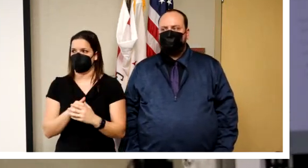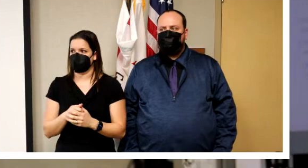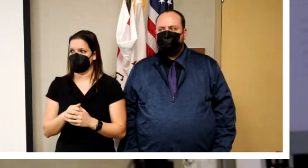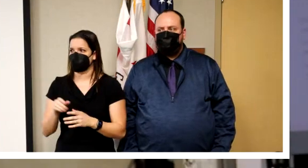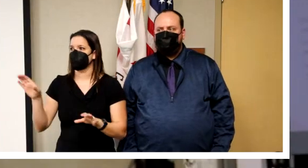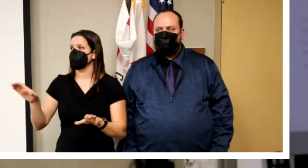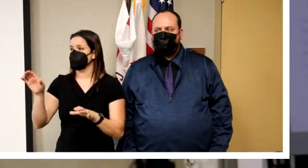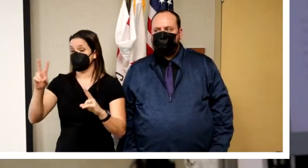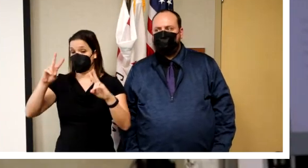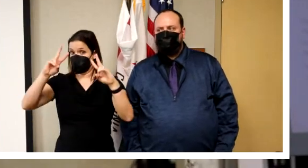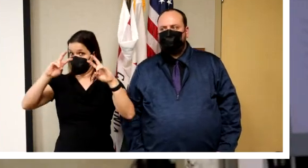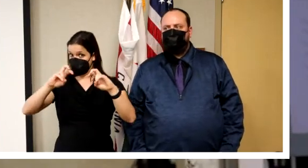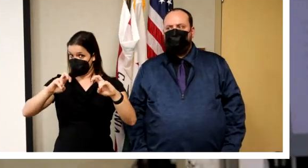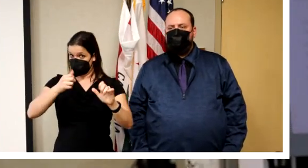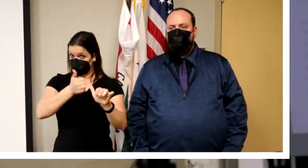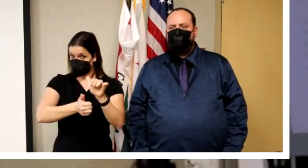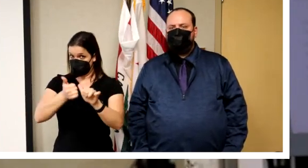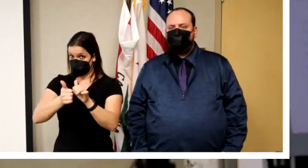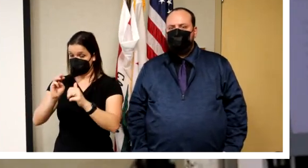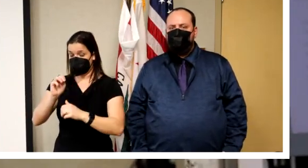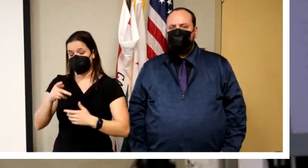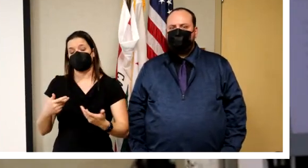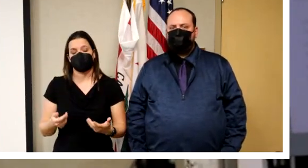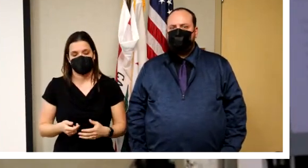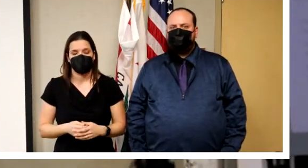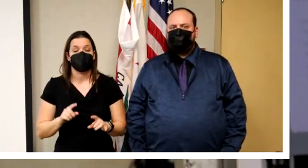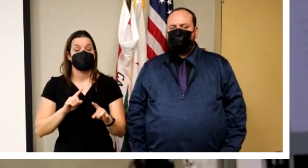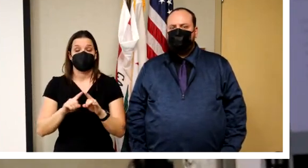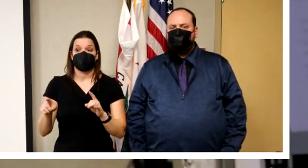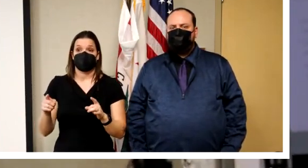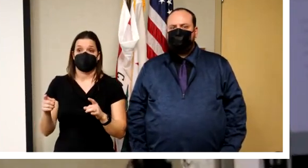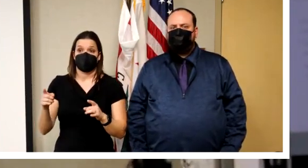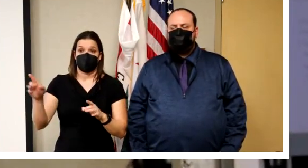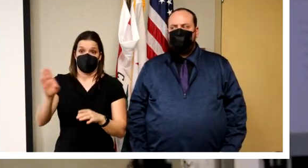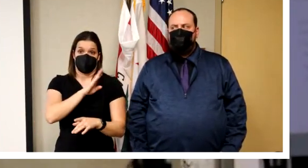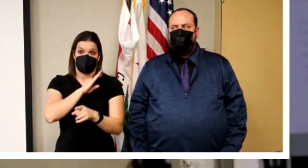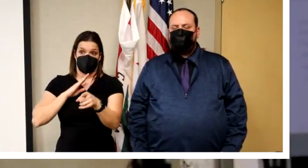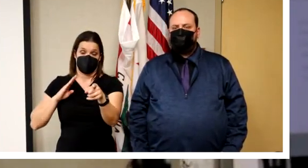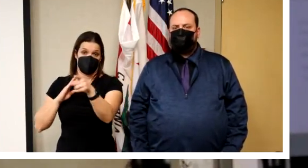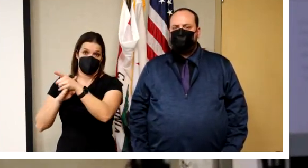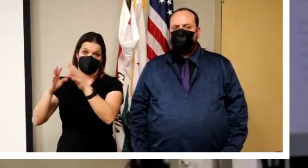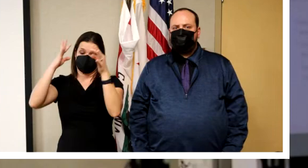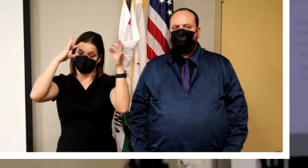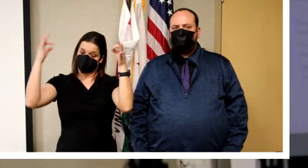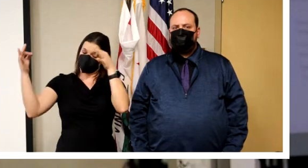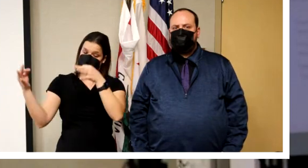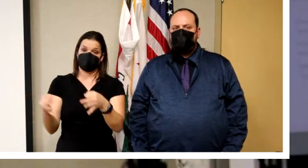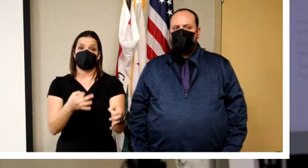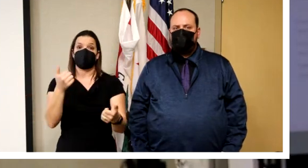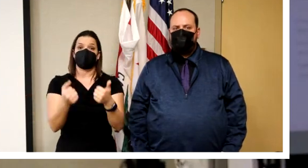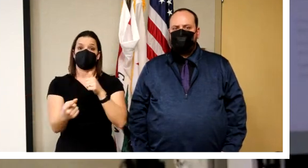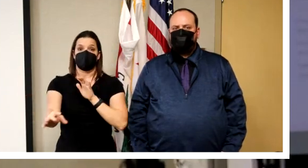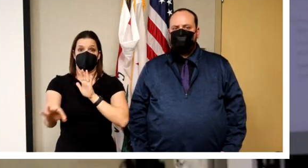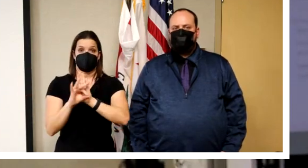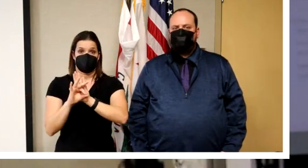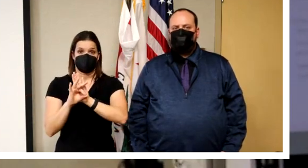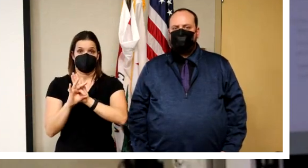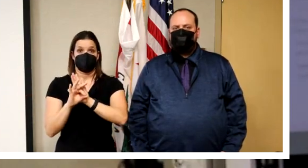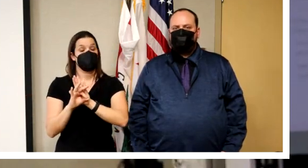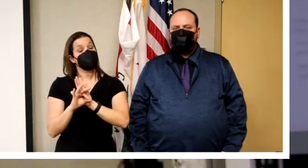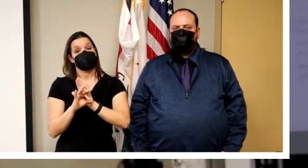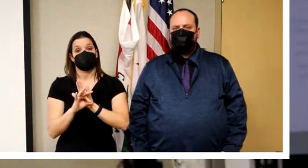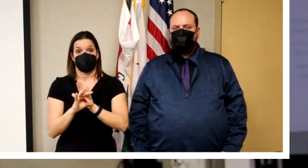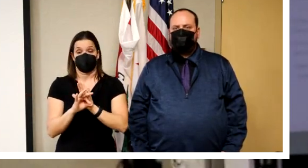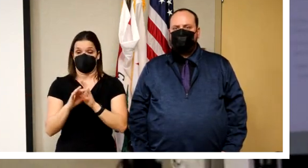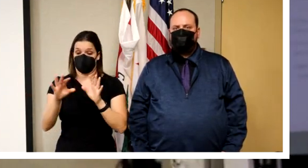do an analysis on it. I would do an analysis, but in the end, the board gets to decide which map they're going to choose, and they can choose to ignore